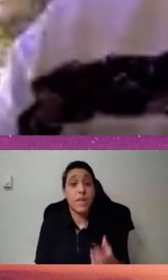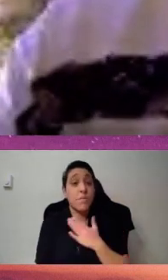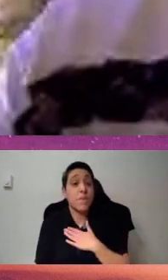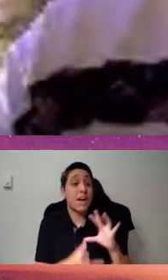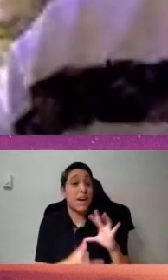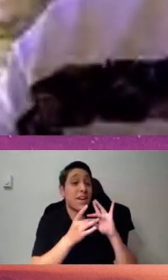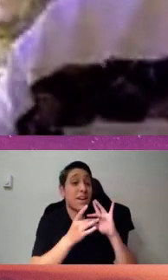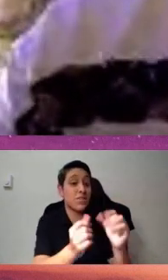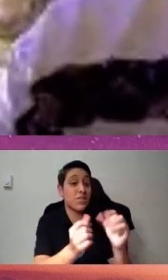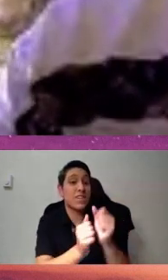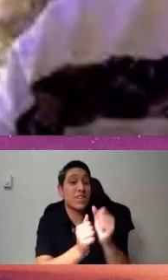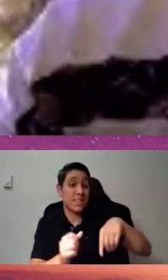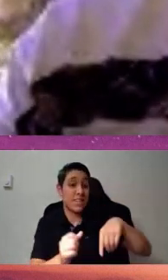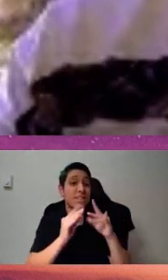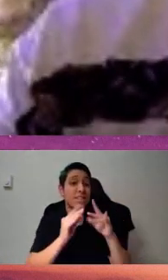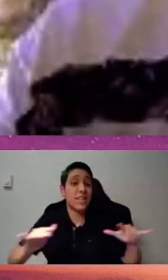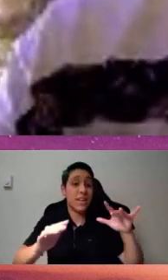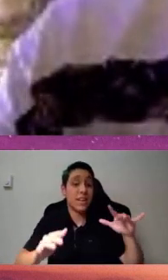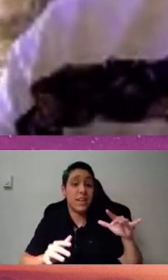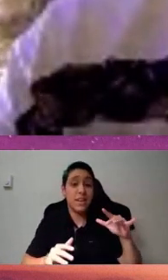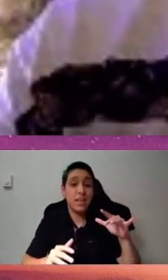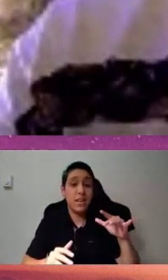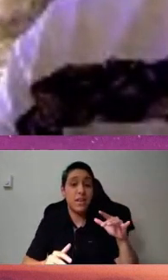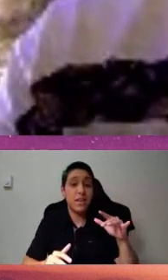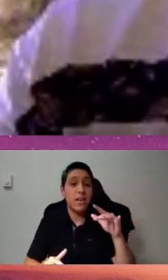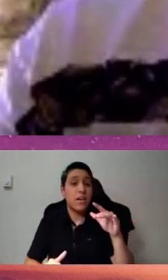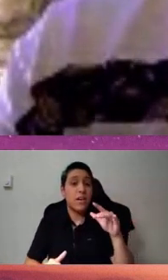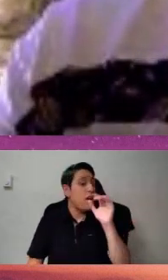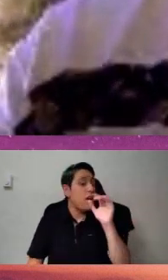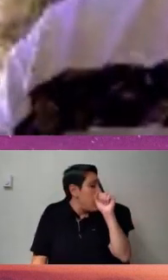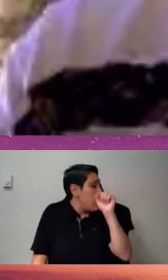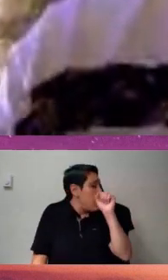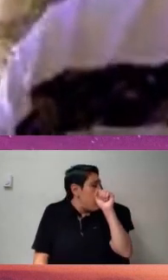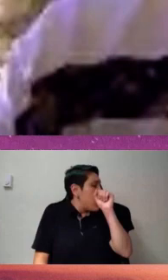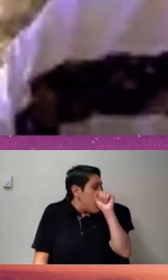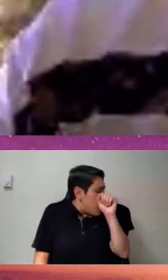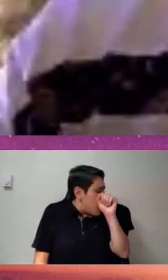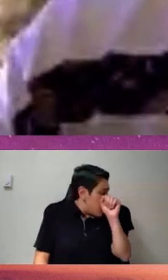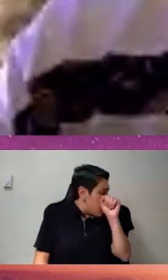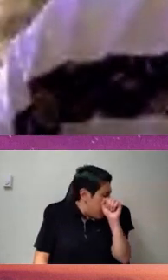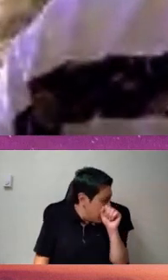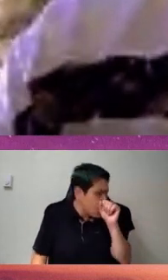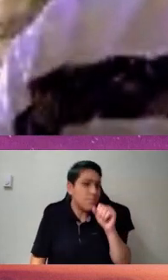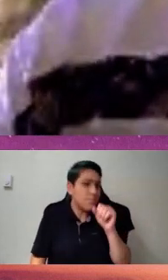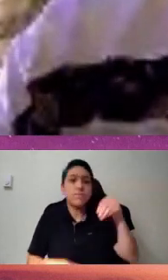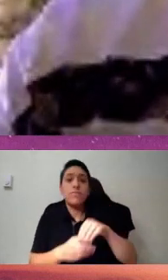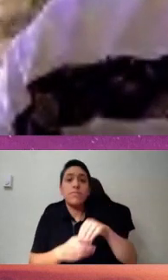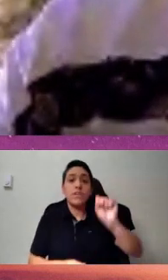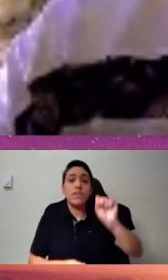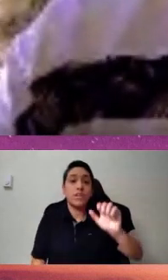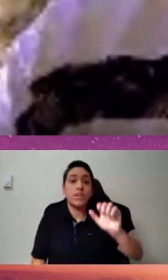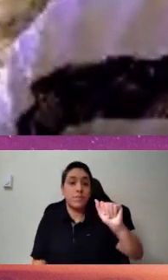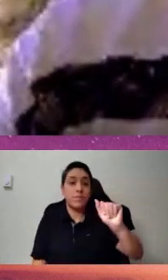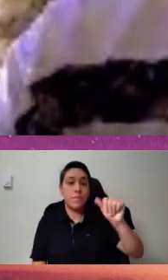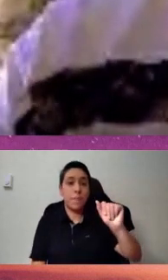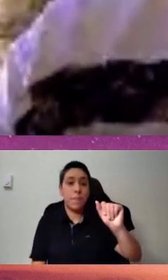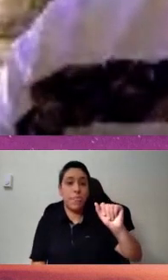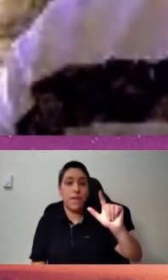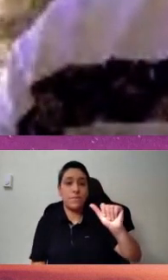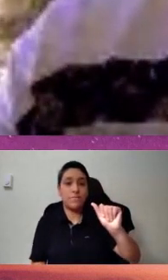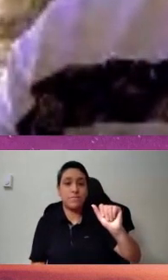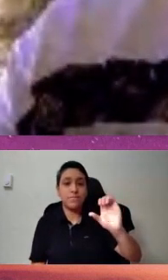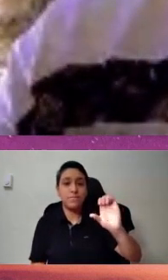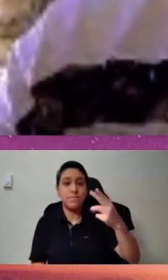this land in, of, and around the Smokies in Southern Appalachia, US,